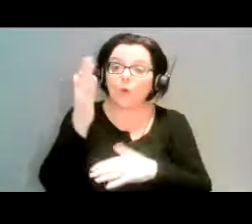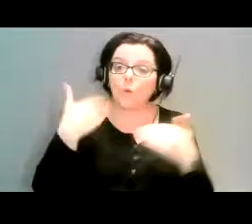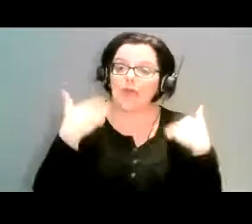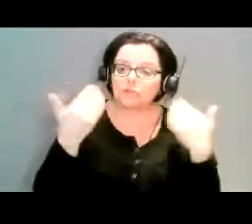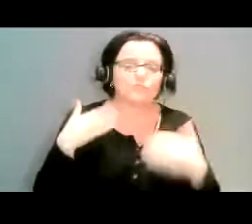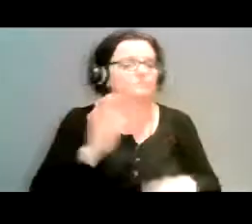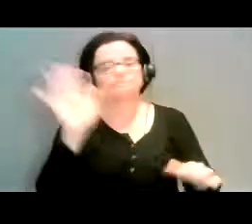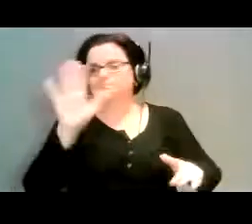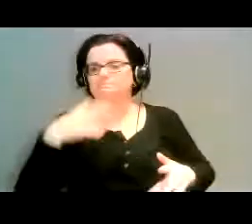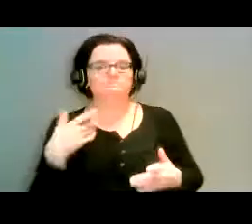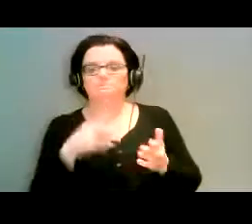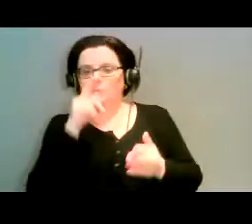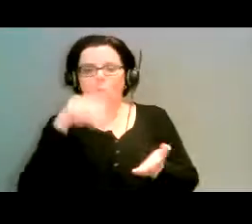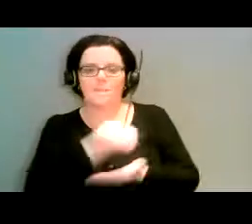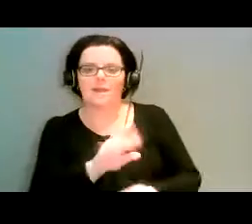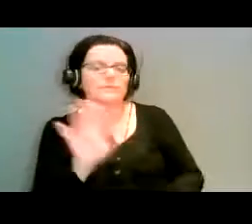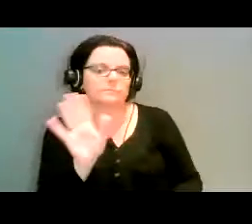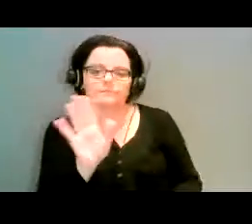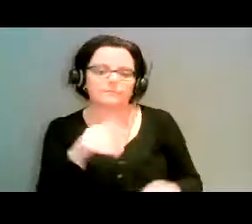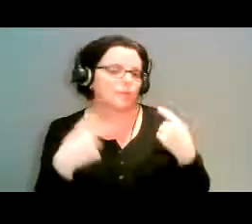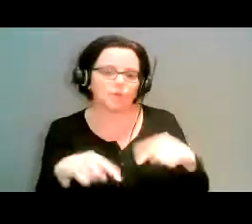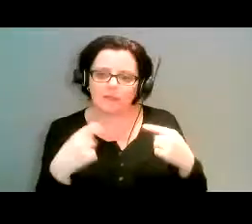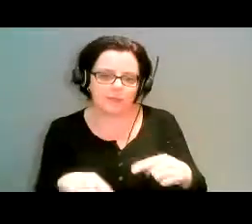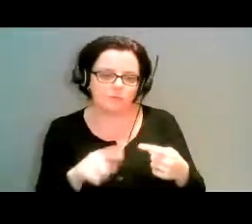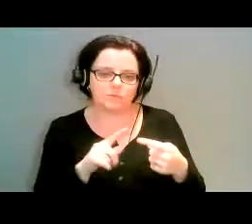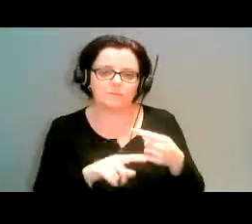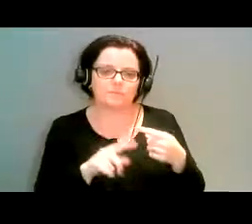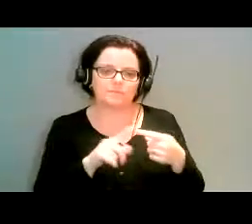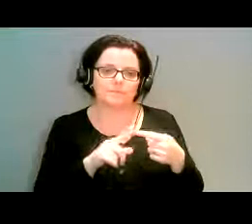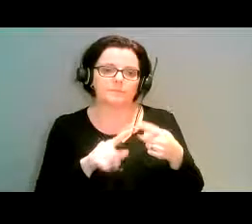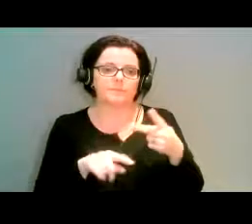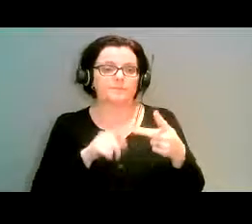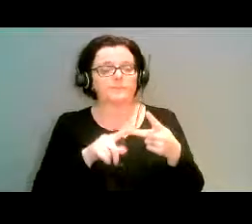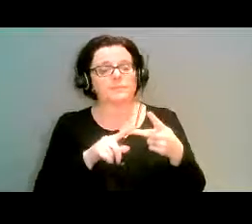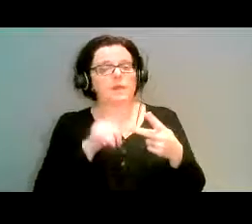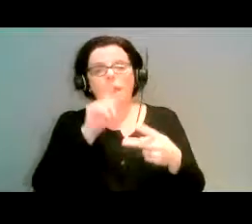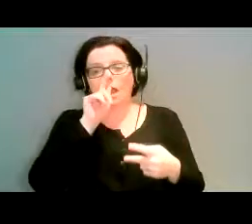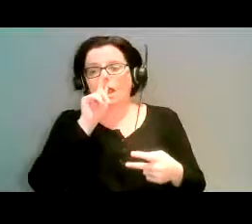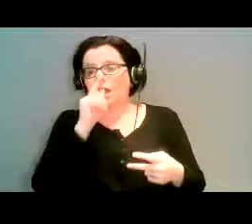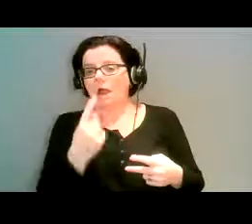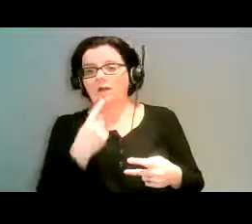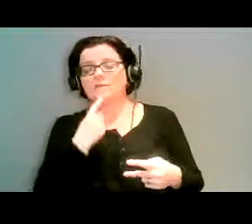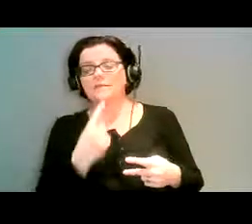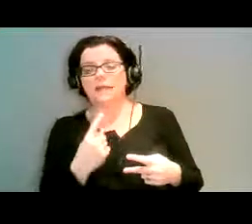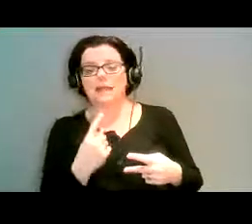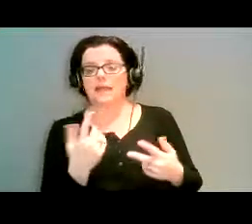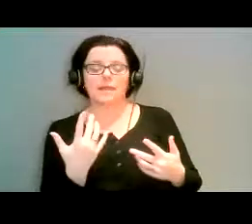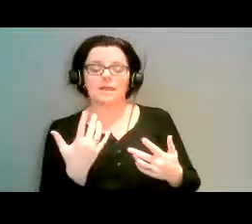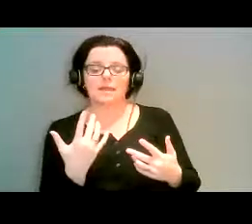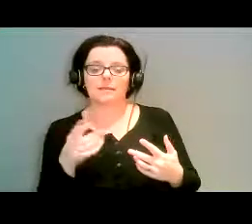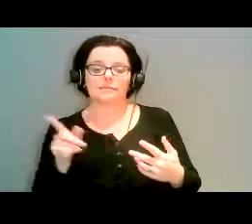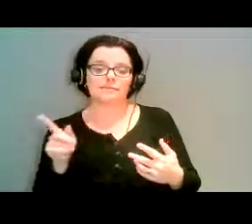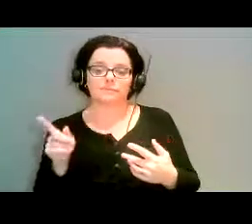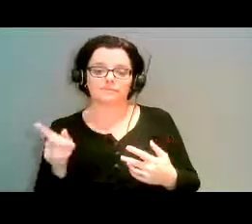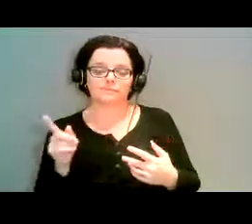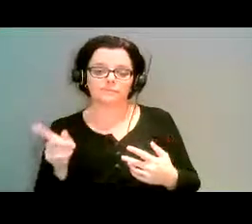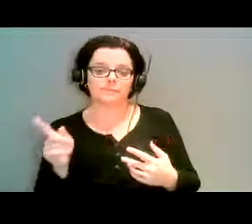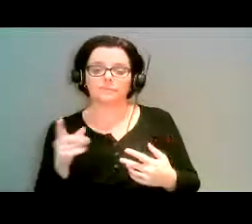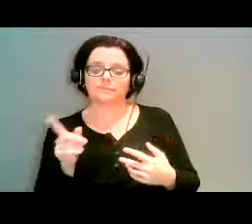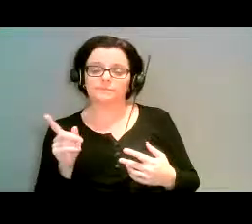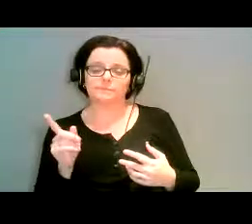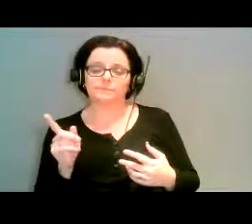They can't have upper limits on how much help. So like they can't say, well, we only